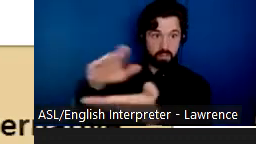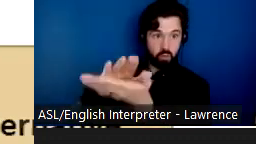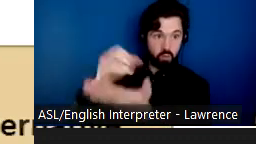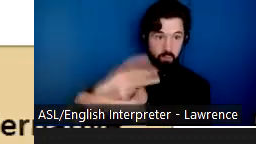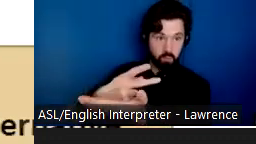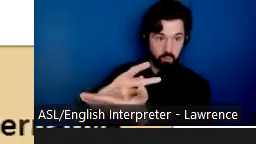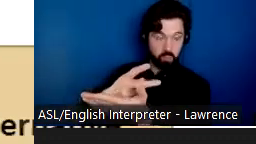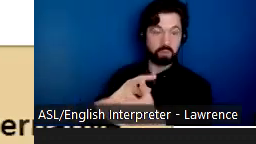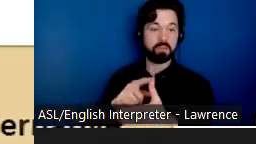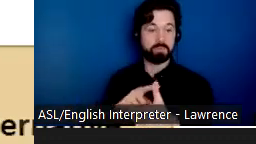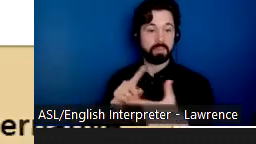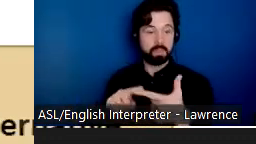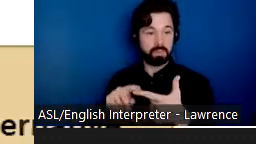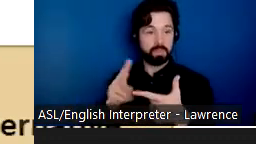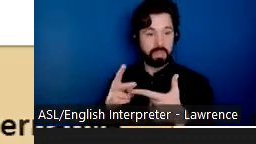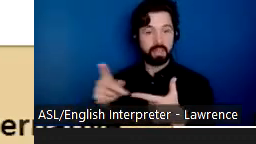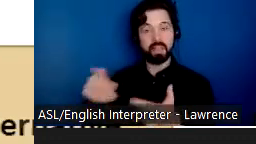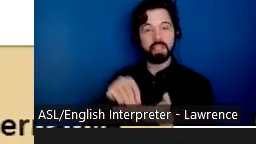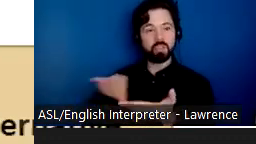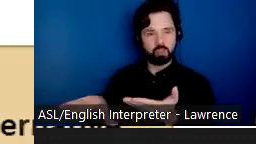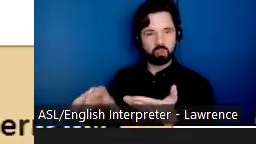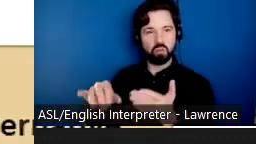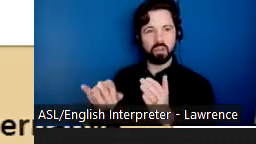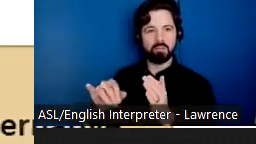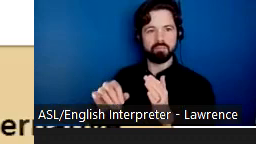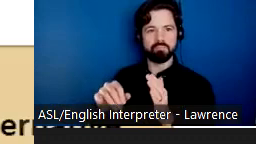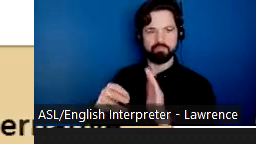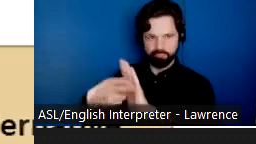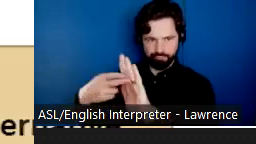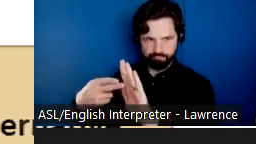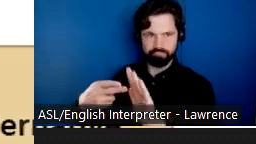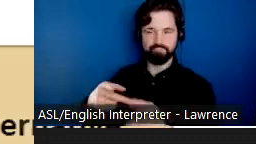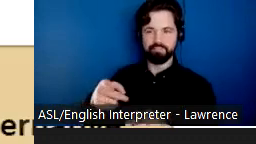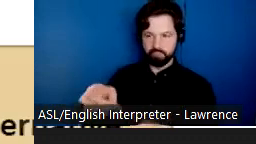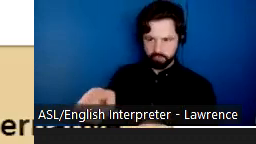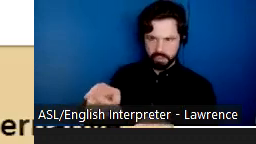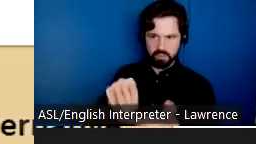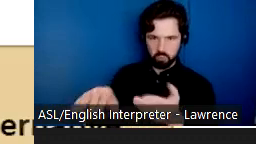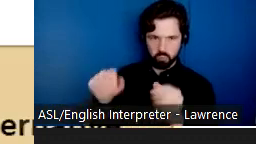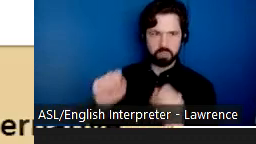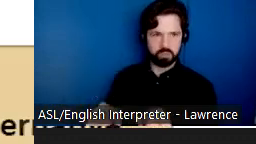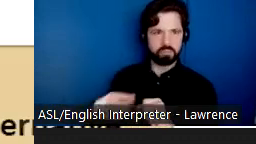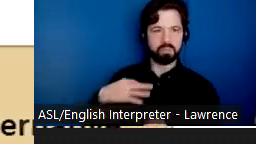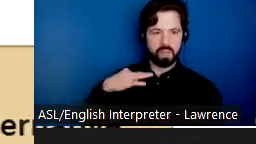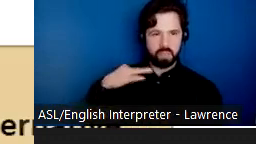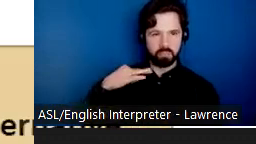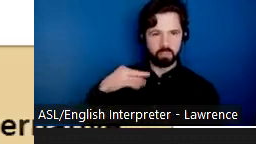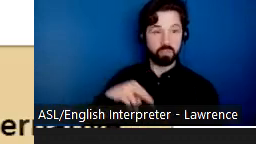are identified by the school as categorically eligible, meaning they are considered to be a child in foster